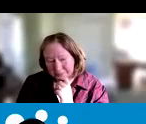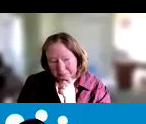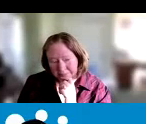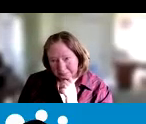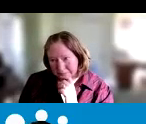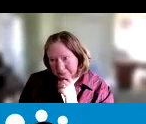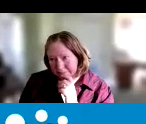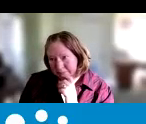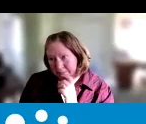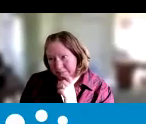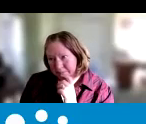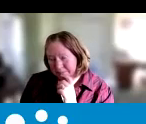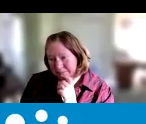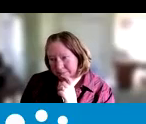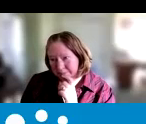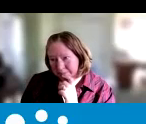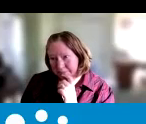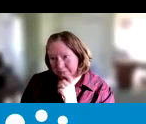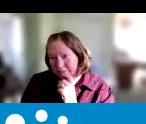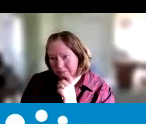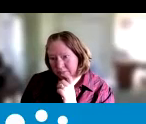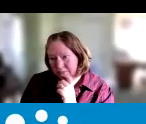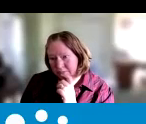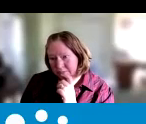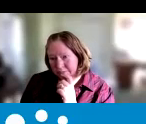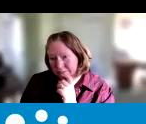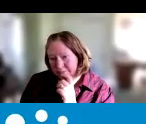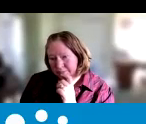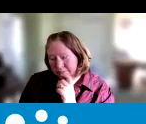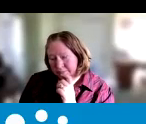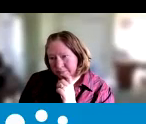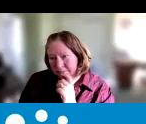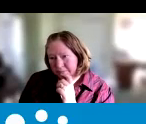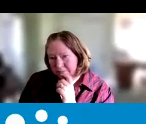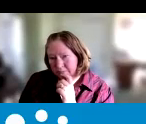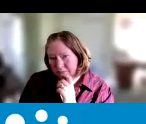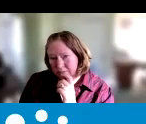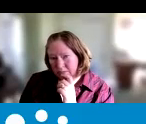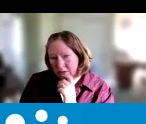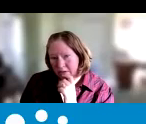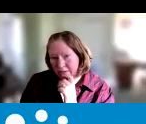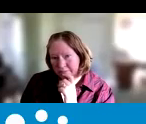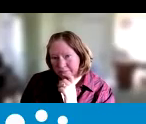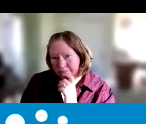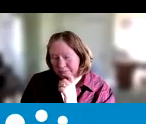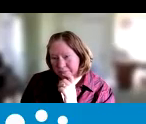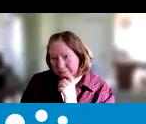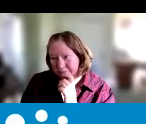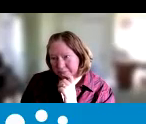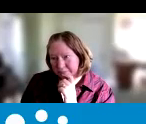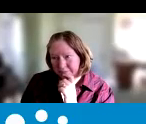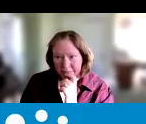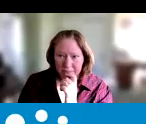Right, that's right. I know that there was another question that was just asking